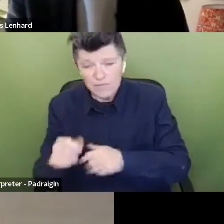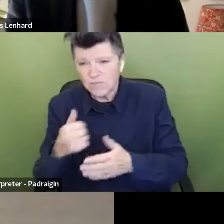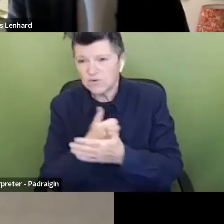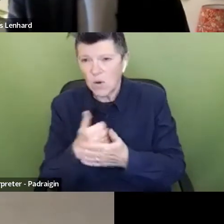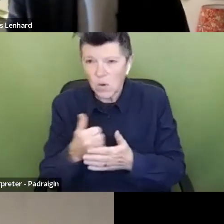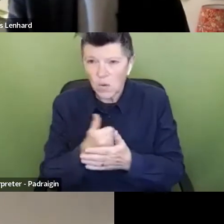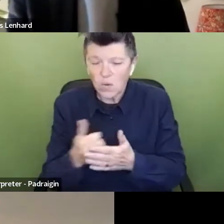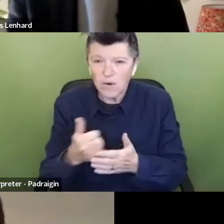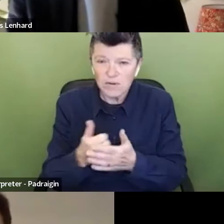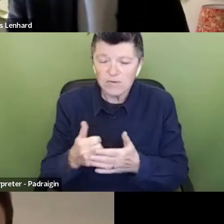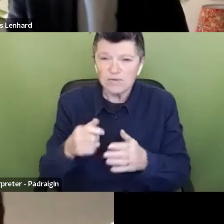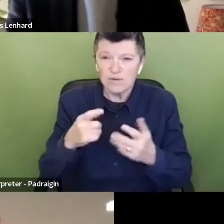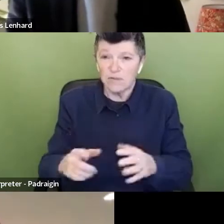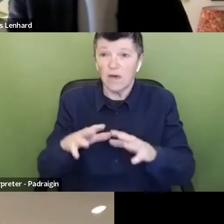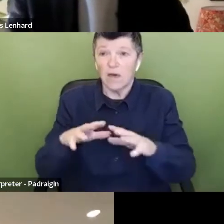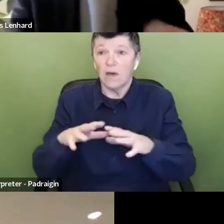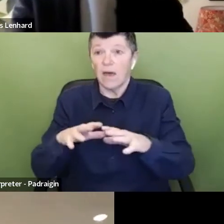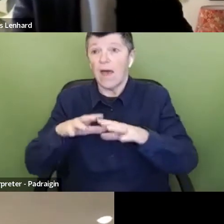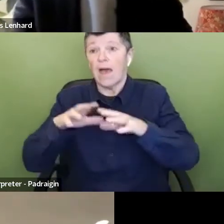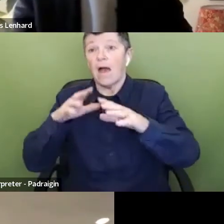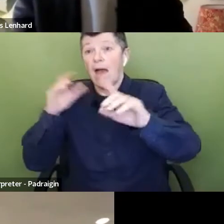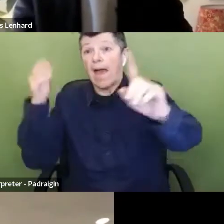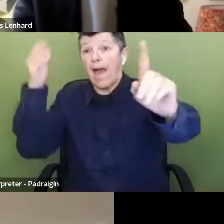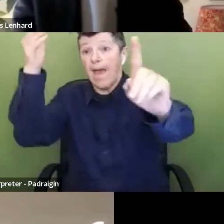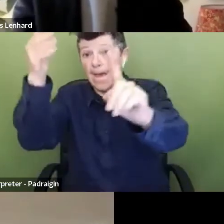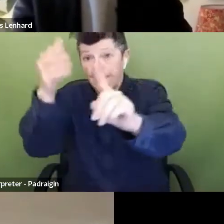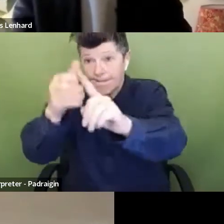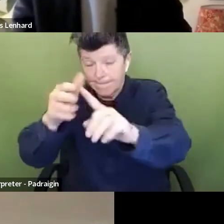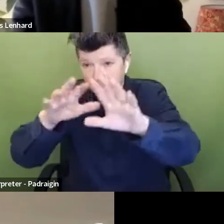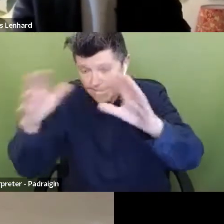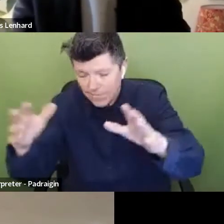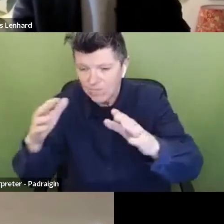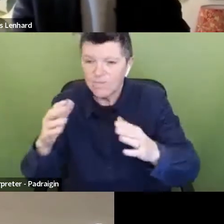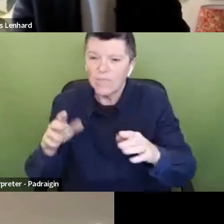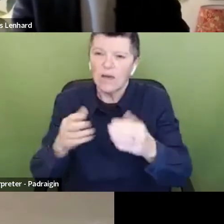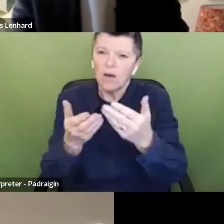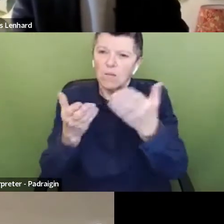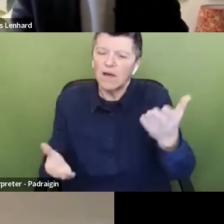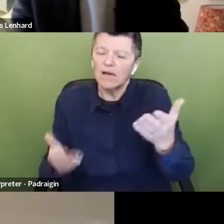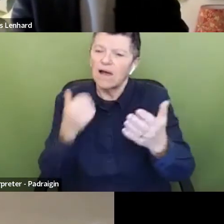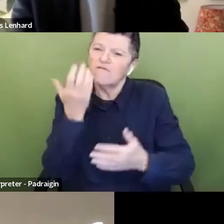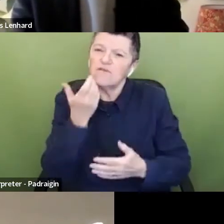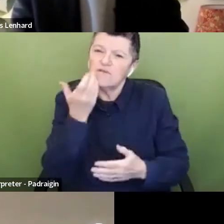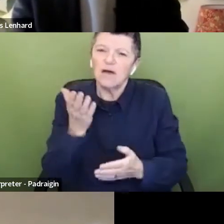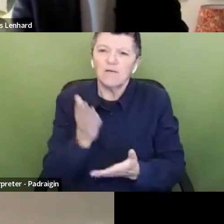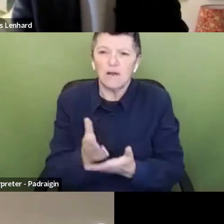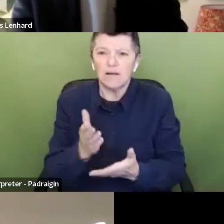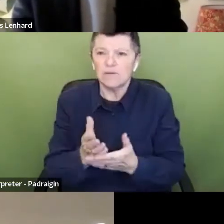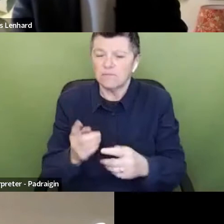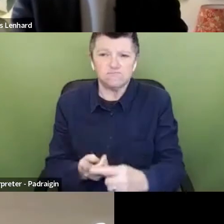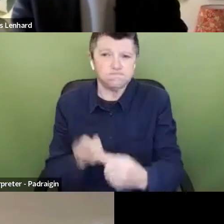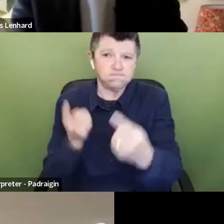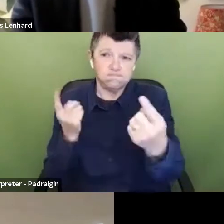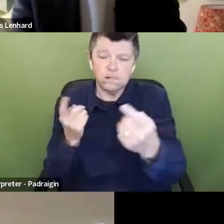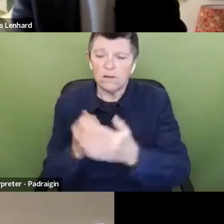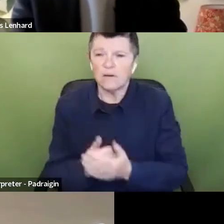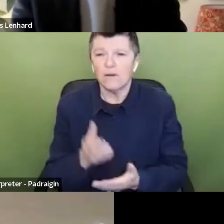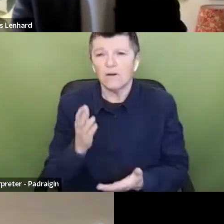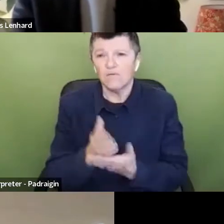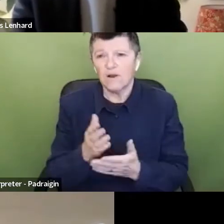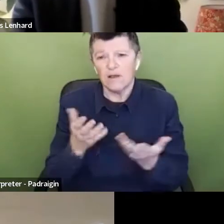overarching mission, ending homelessness, and the everyday realities. In other words, the nature of our successes was always